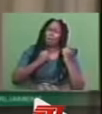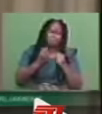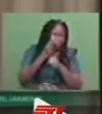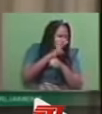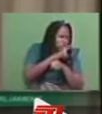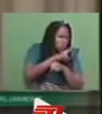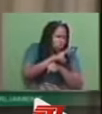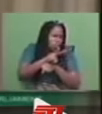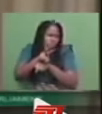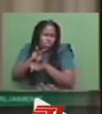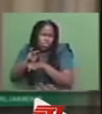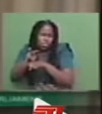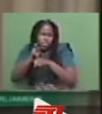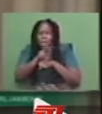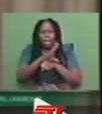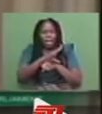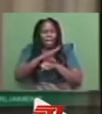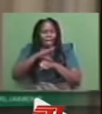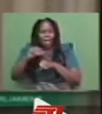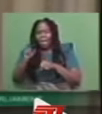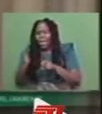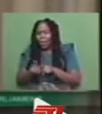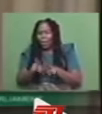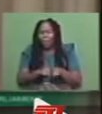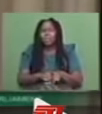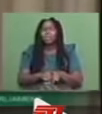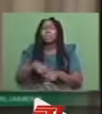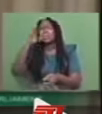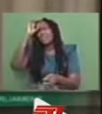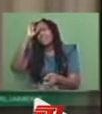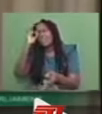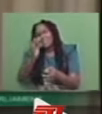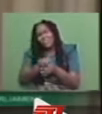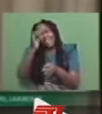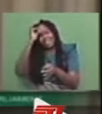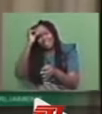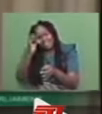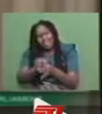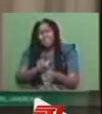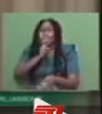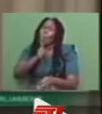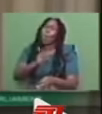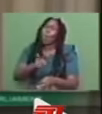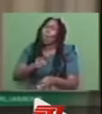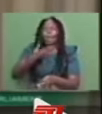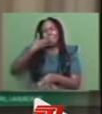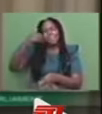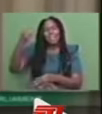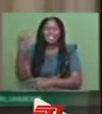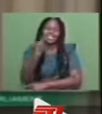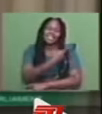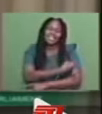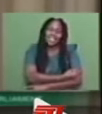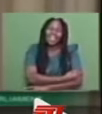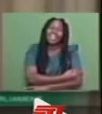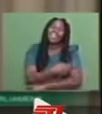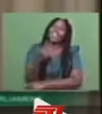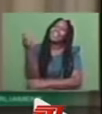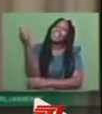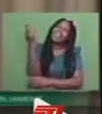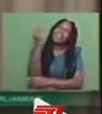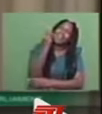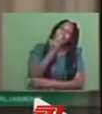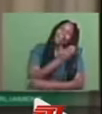keep faith that a better day will come. This is still our time to shine as an opposition, as a people, and as a